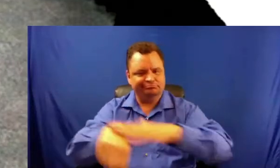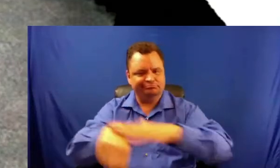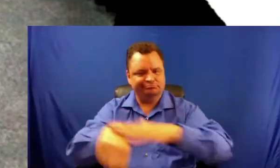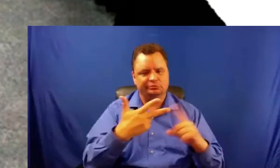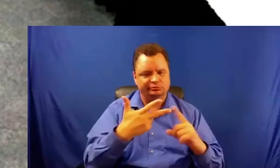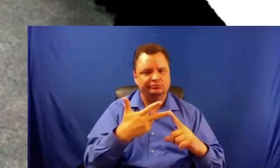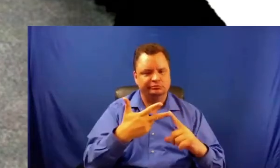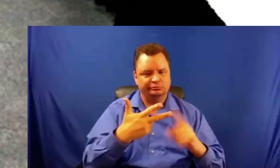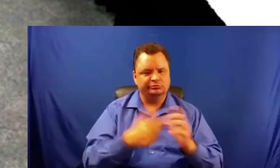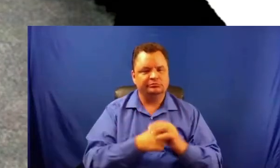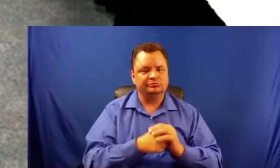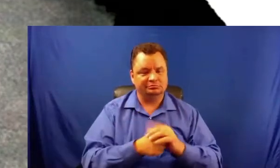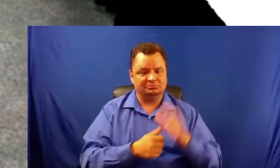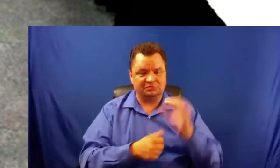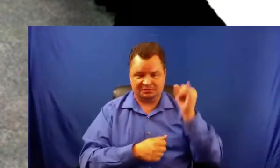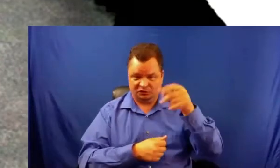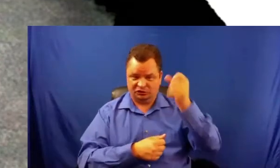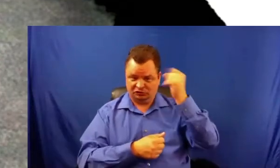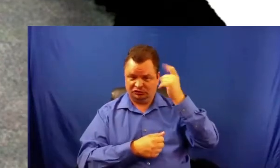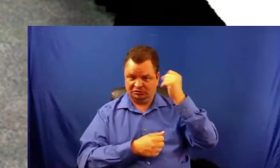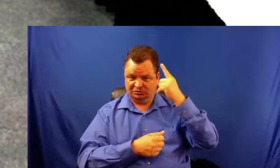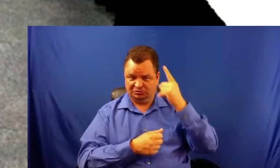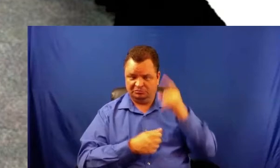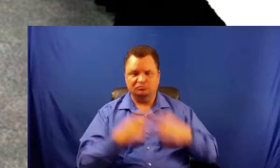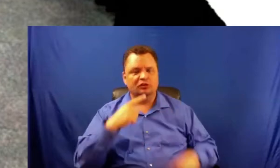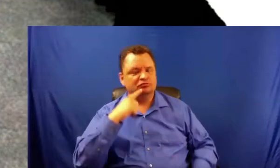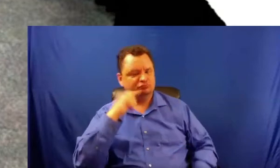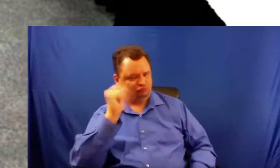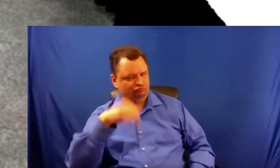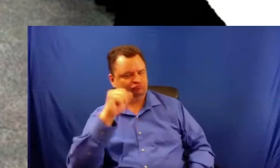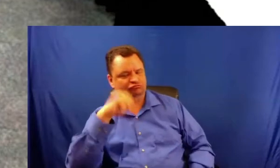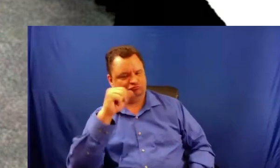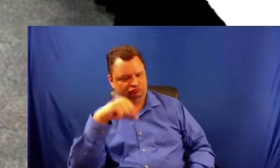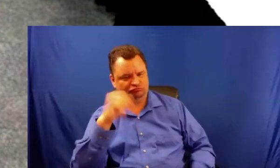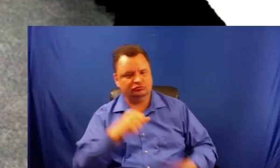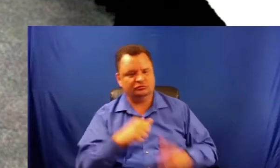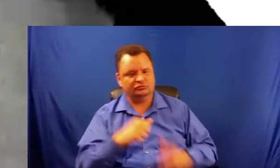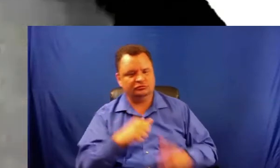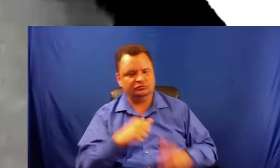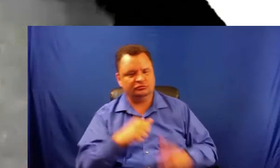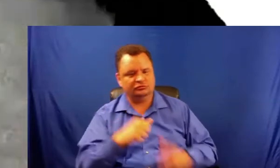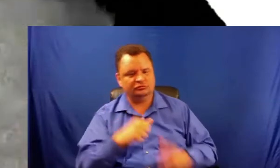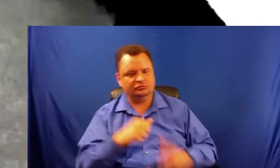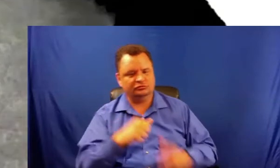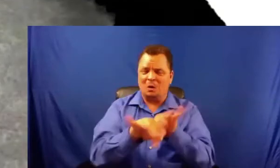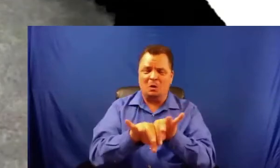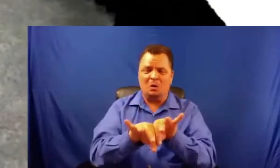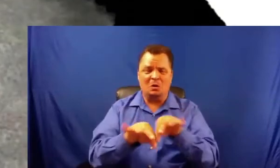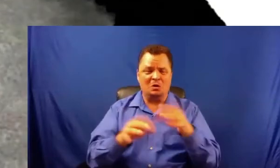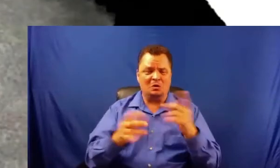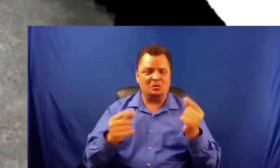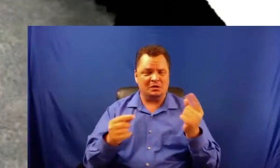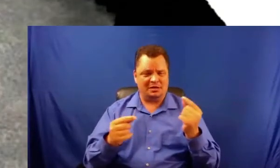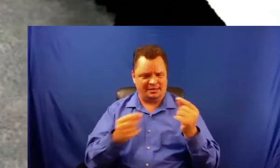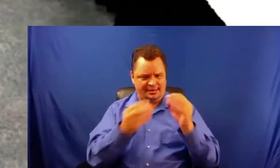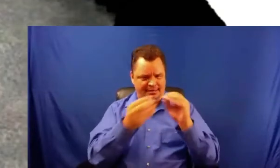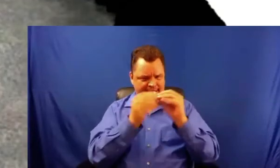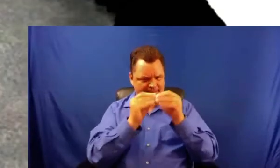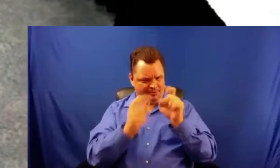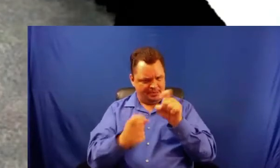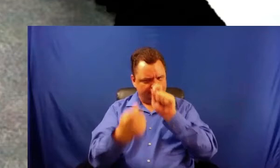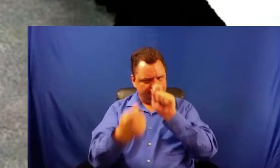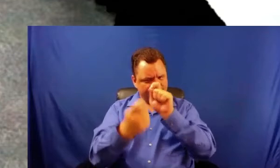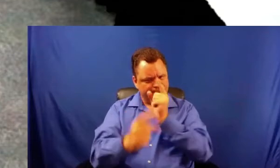right? Sure. It's an important, it's the most critical metric, right? The most important metric. Well, historically, we